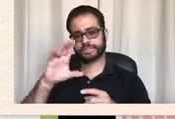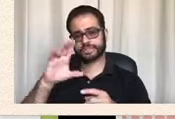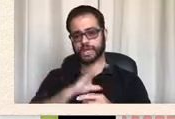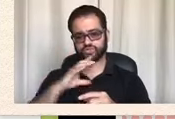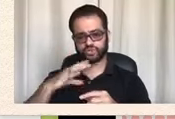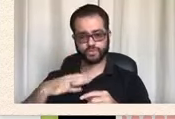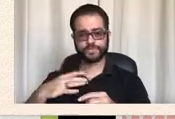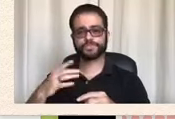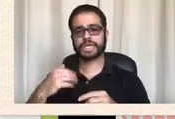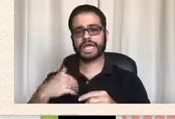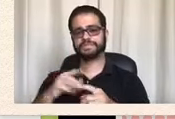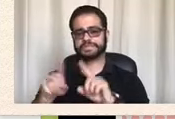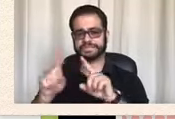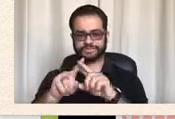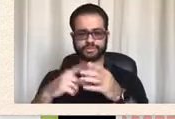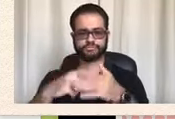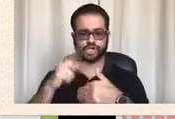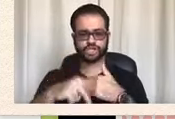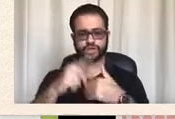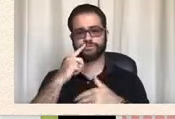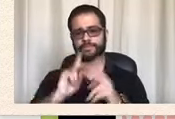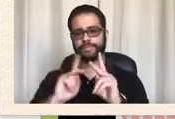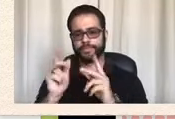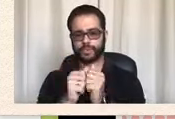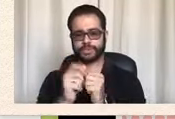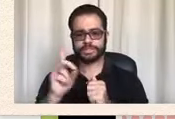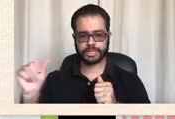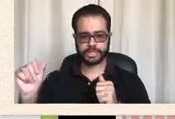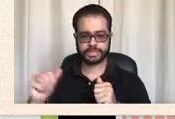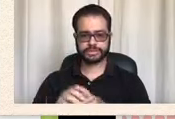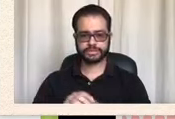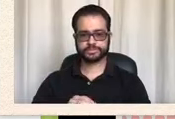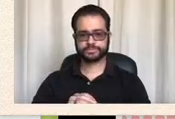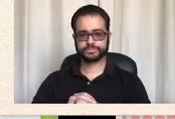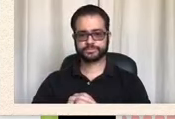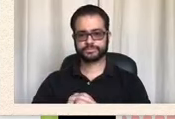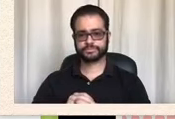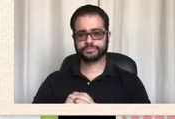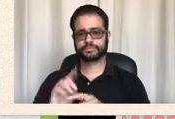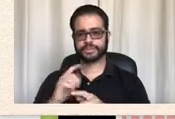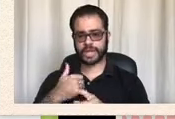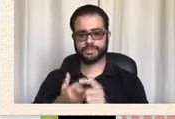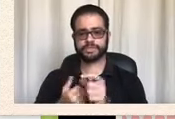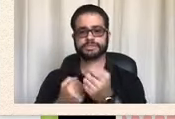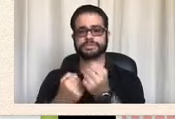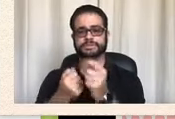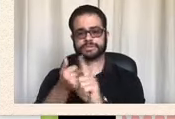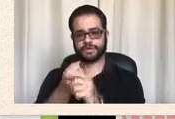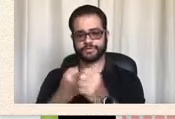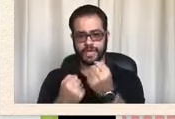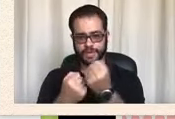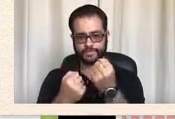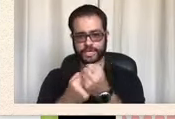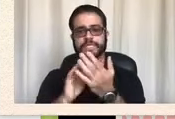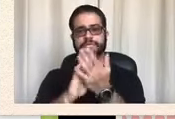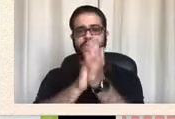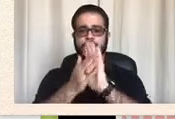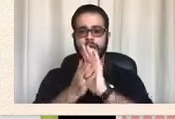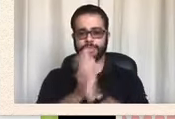for people with disabilities. And there's Self-Advocates Becoming Empowered, which is the